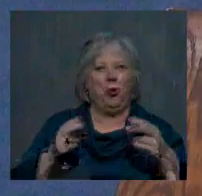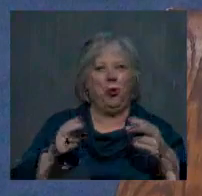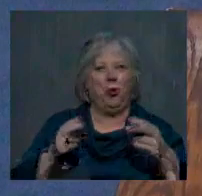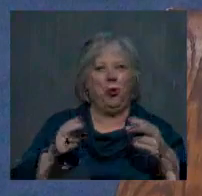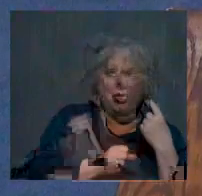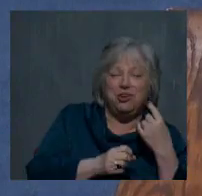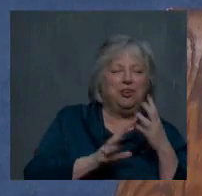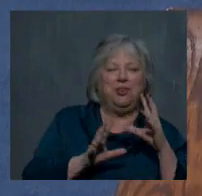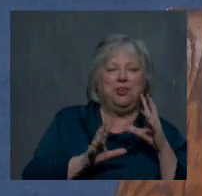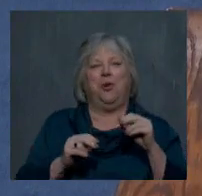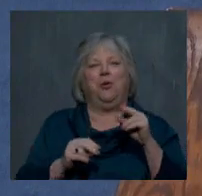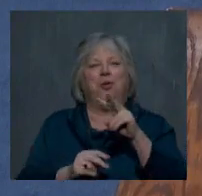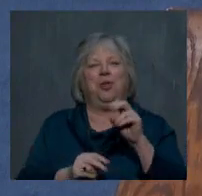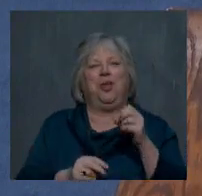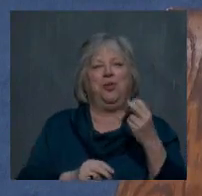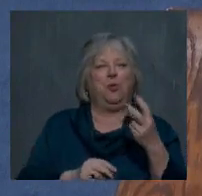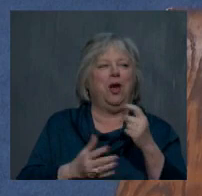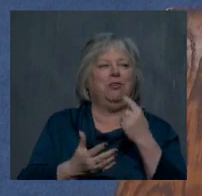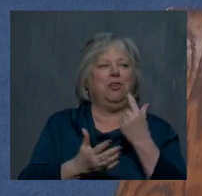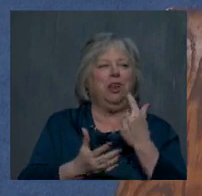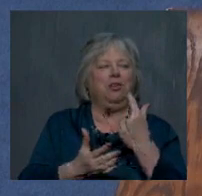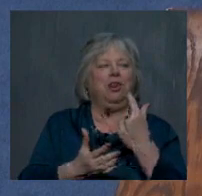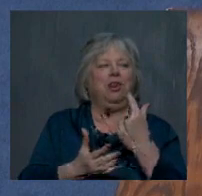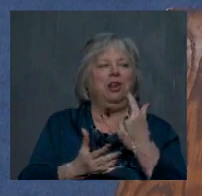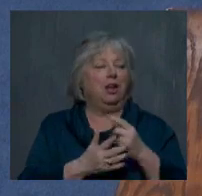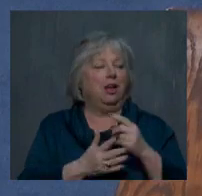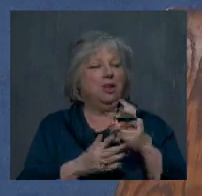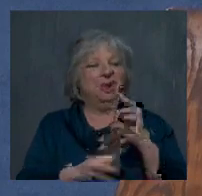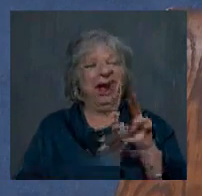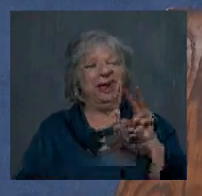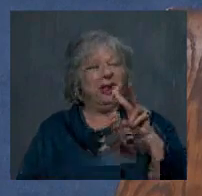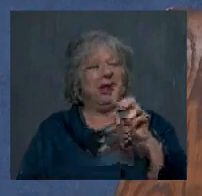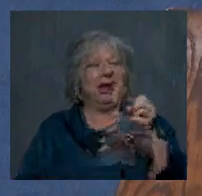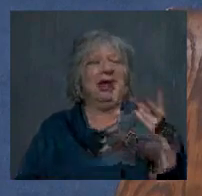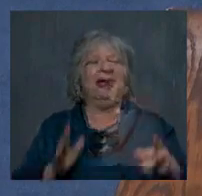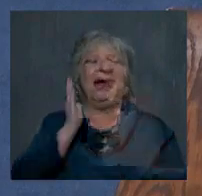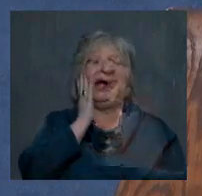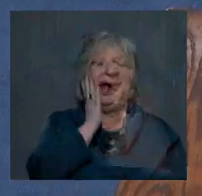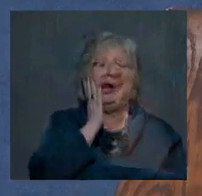in 2012, from,